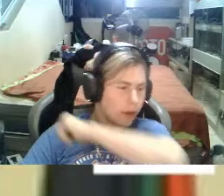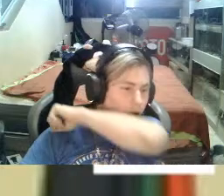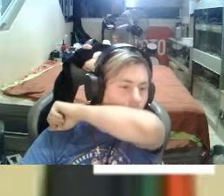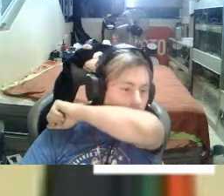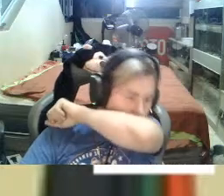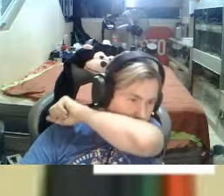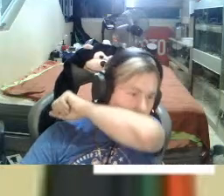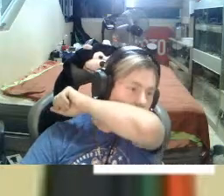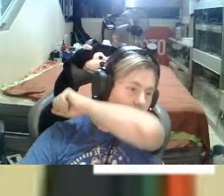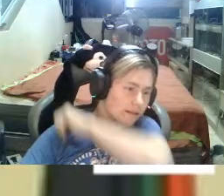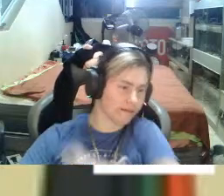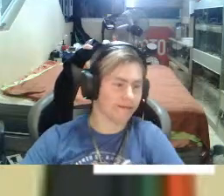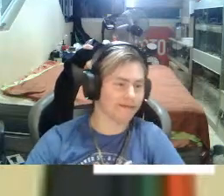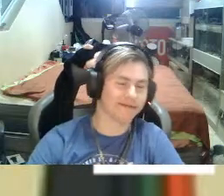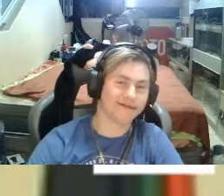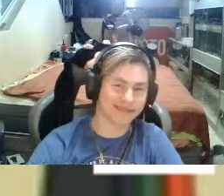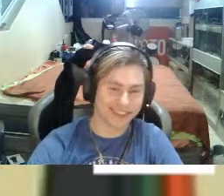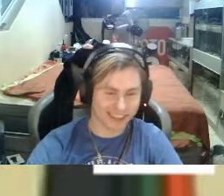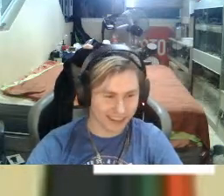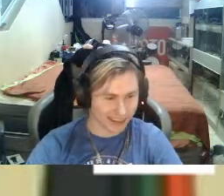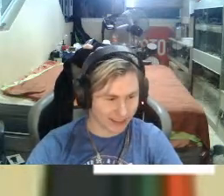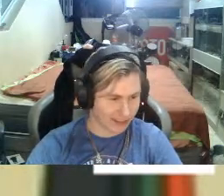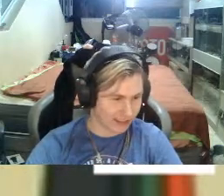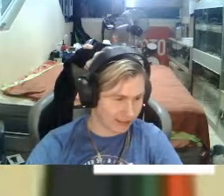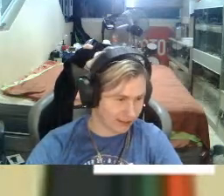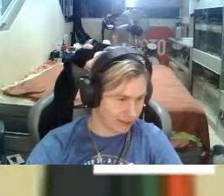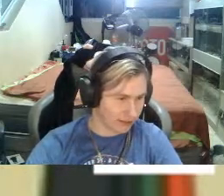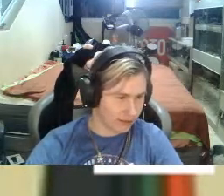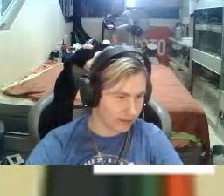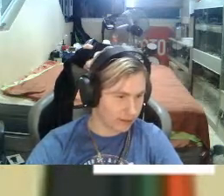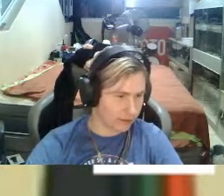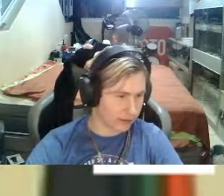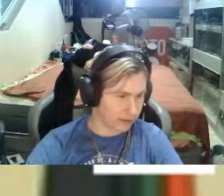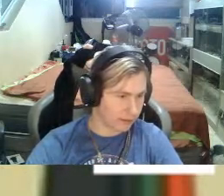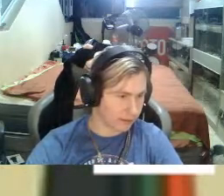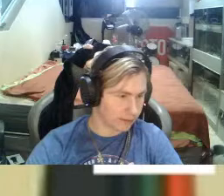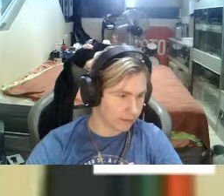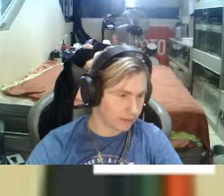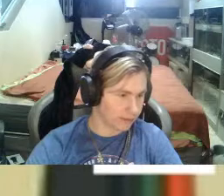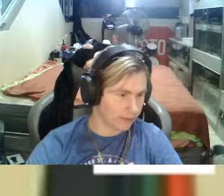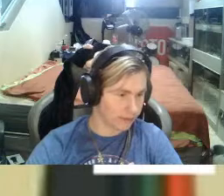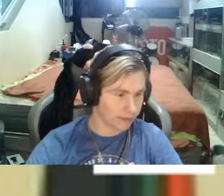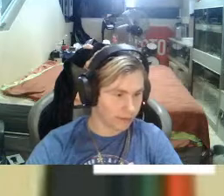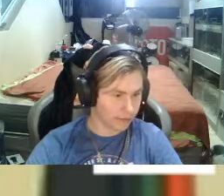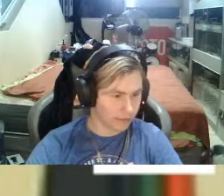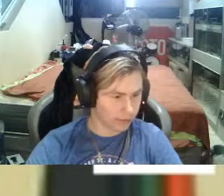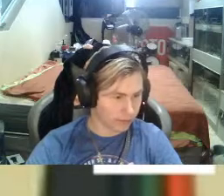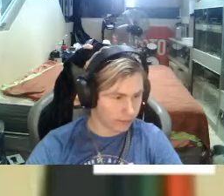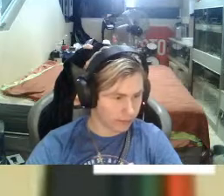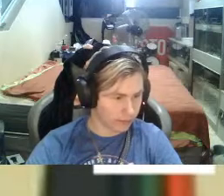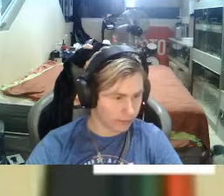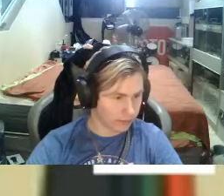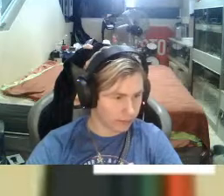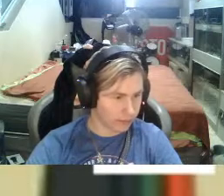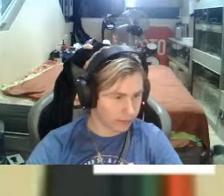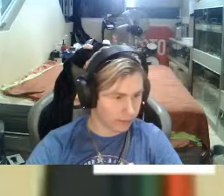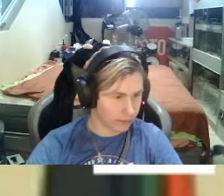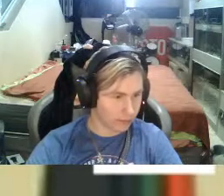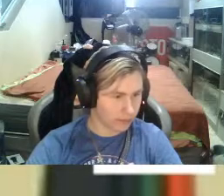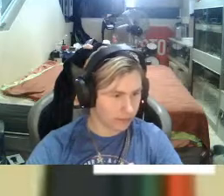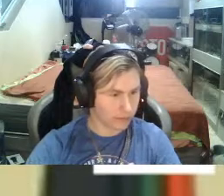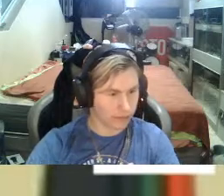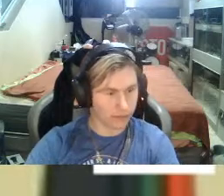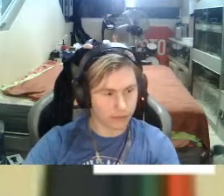The next one would be wearing cloth masks whenever you are in public